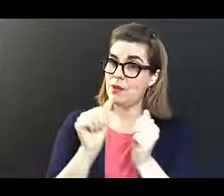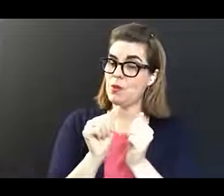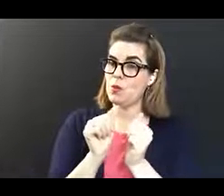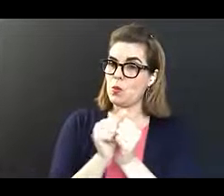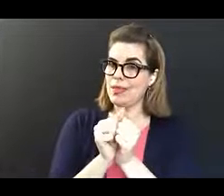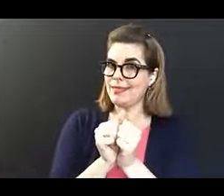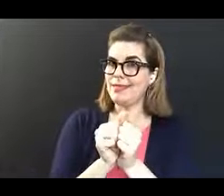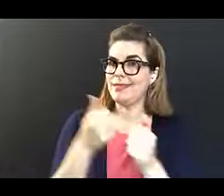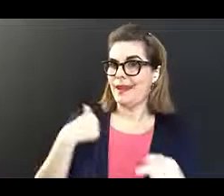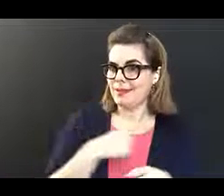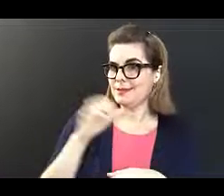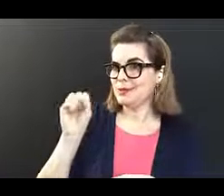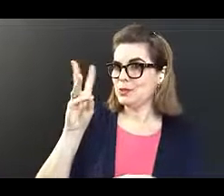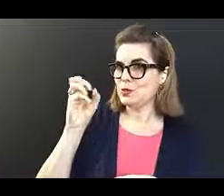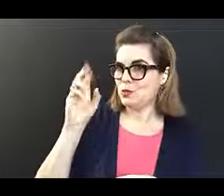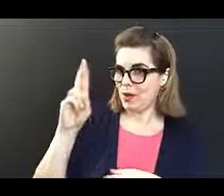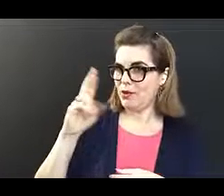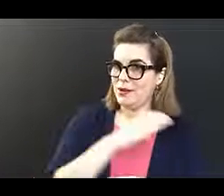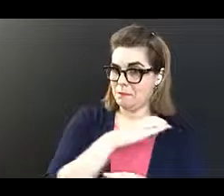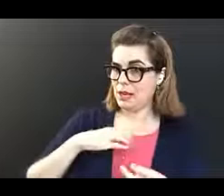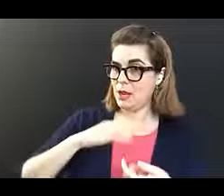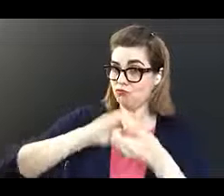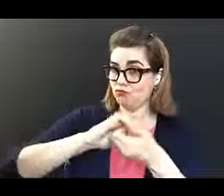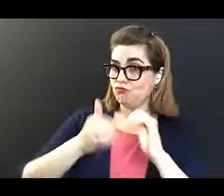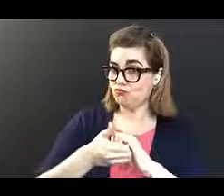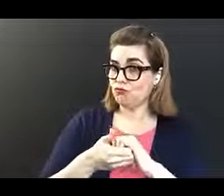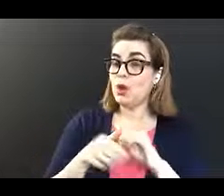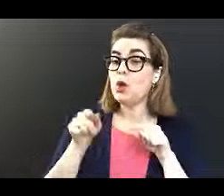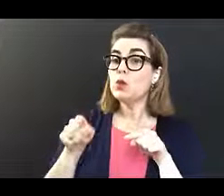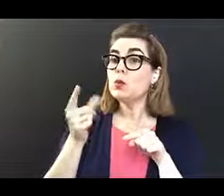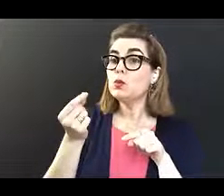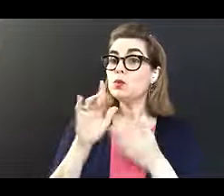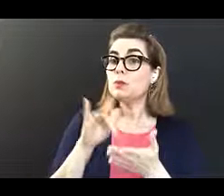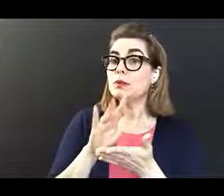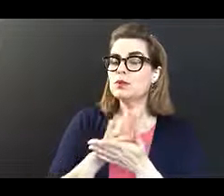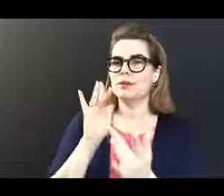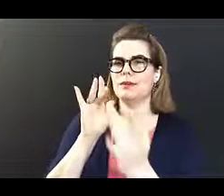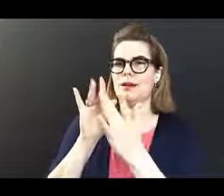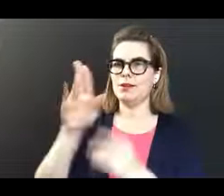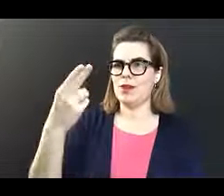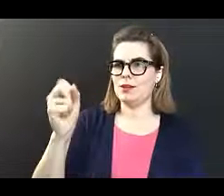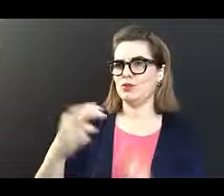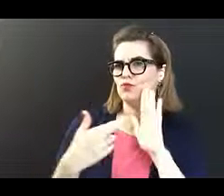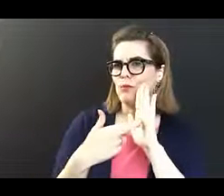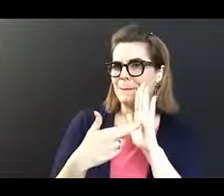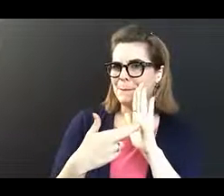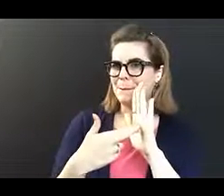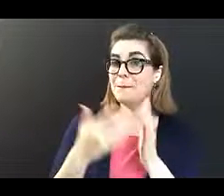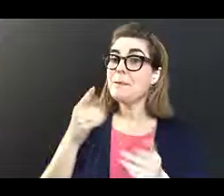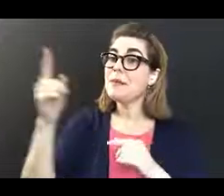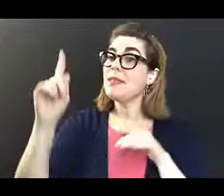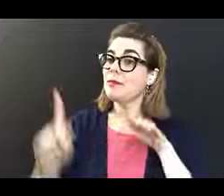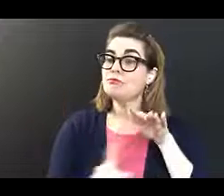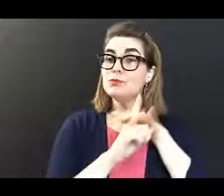collaborating with the SWARE committee, you will be able to contact your high school local representative, and maybe they can come and do a